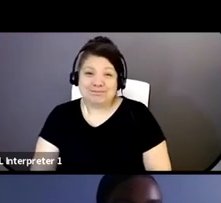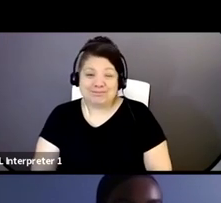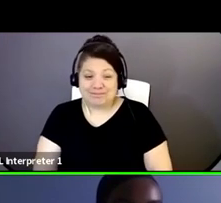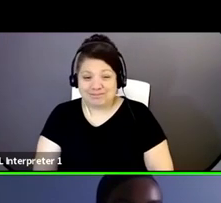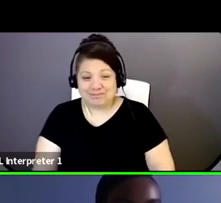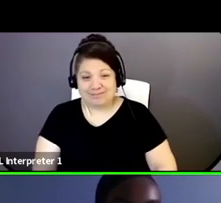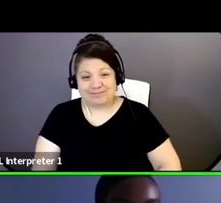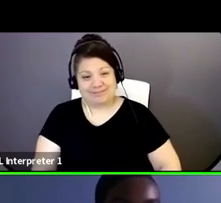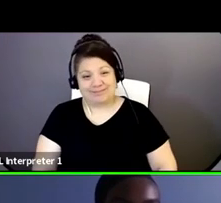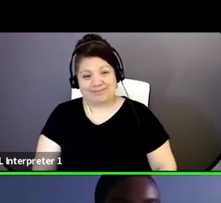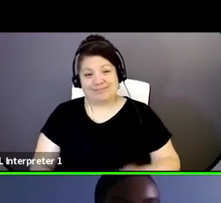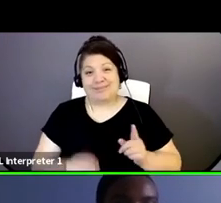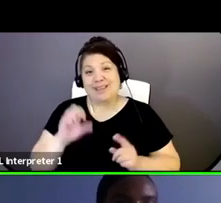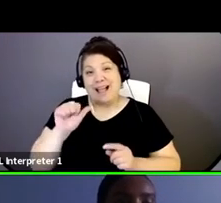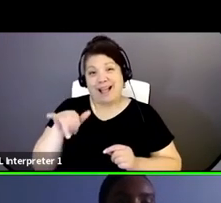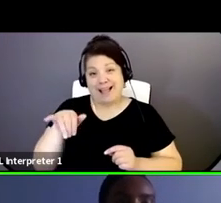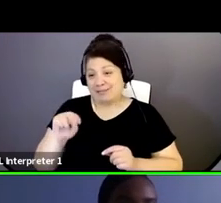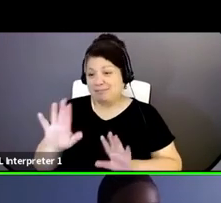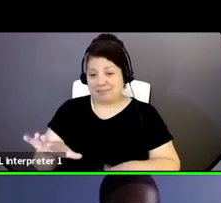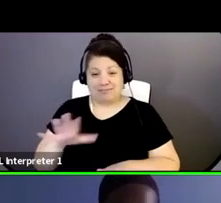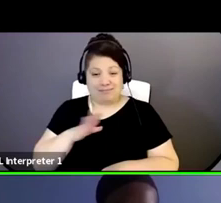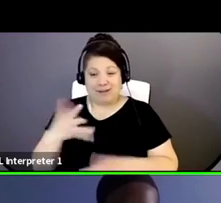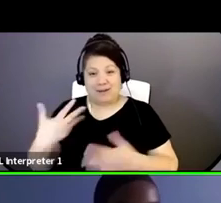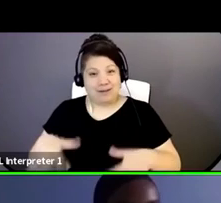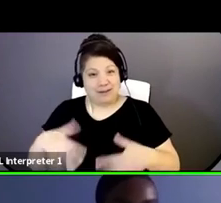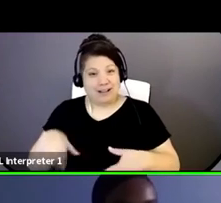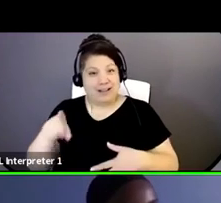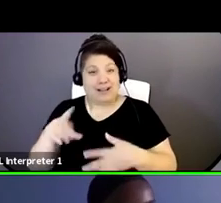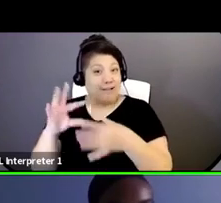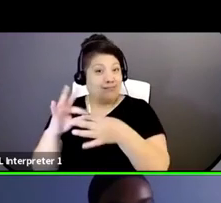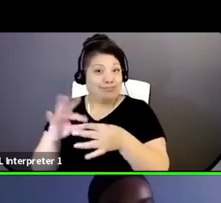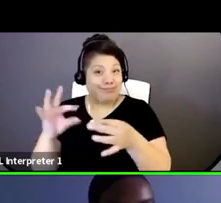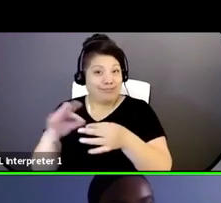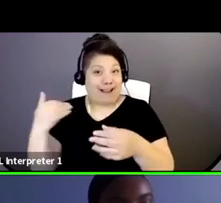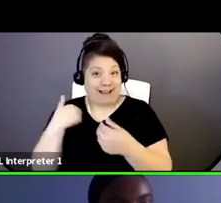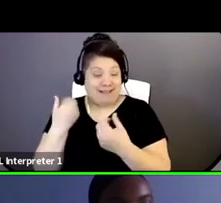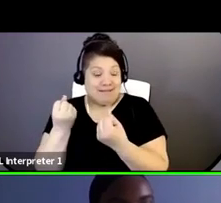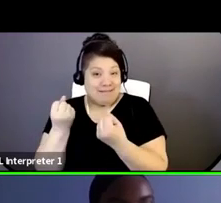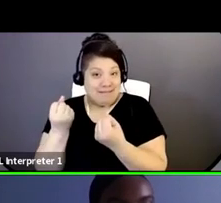That's okay, thank you so much. That was full of answers, I don't know what you mean.